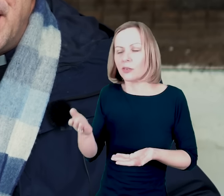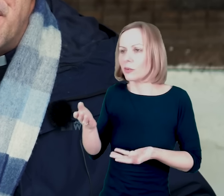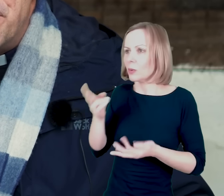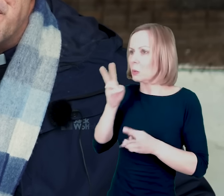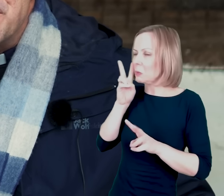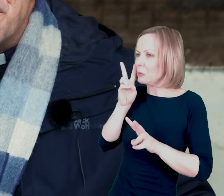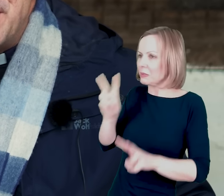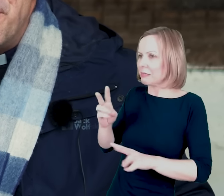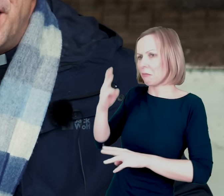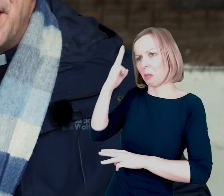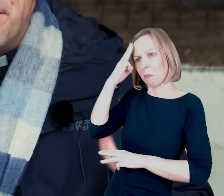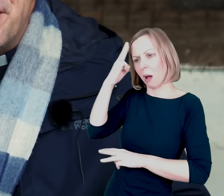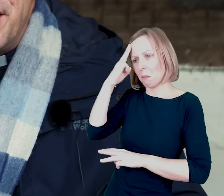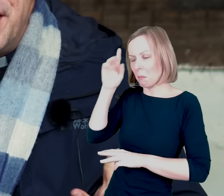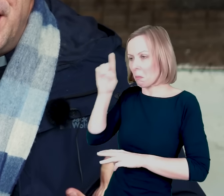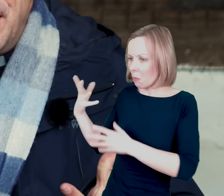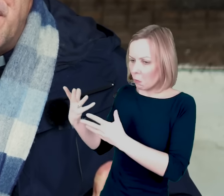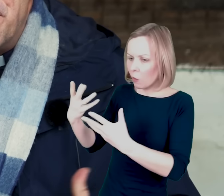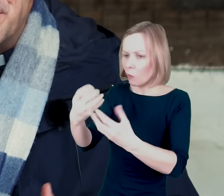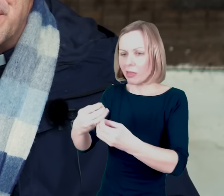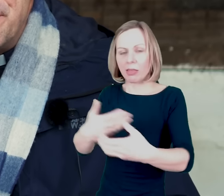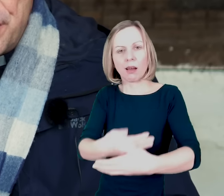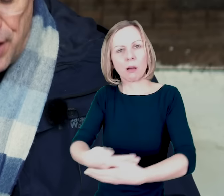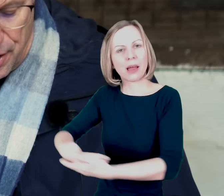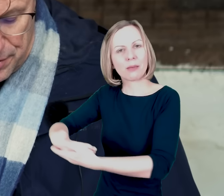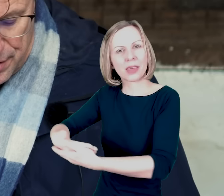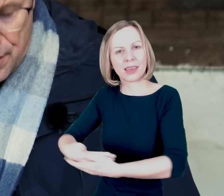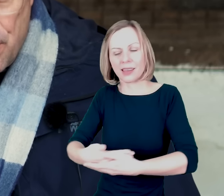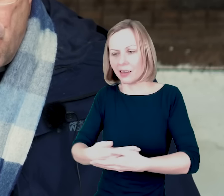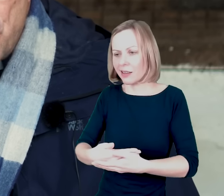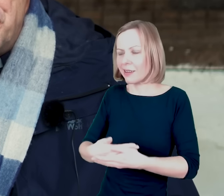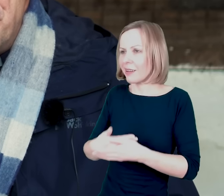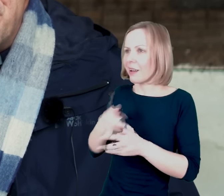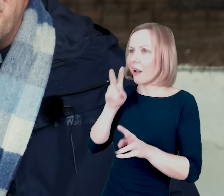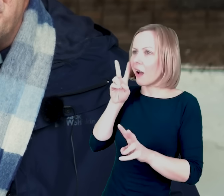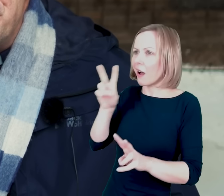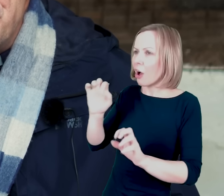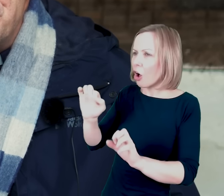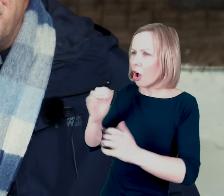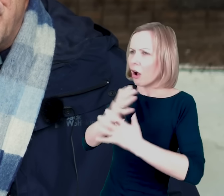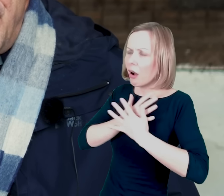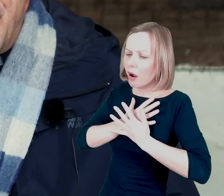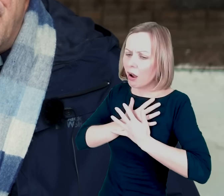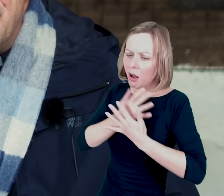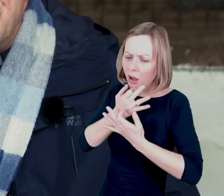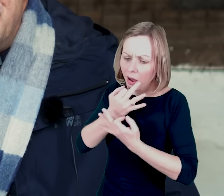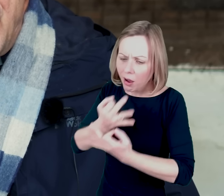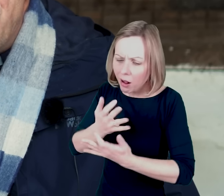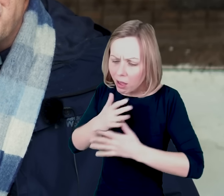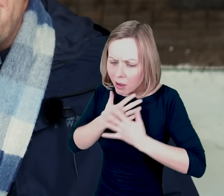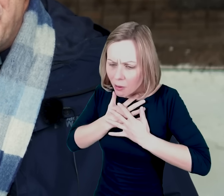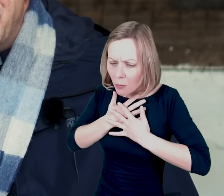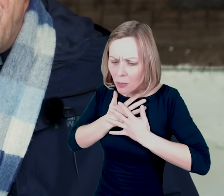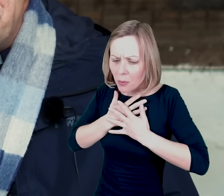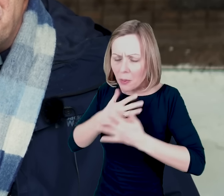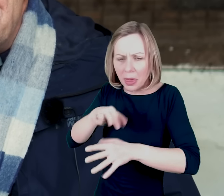be in the presence of someone like a mother in the presence of her child? Watch a mother, the devotion, the care, the